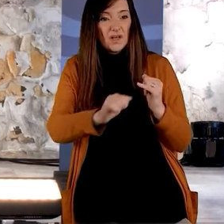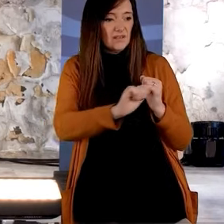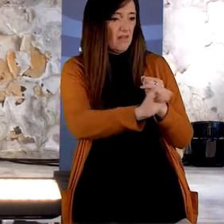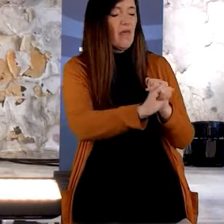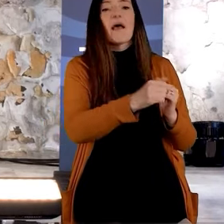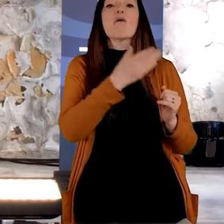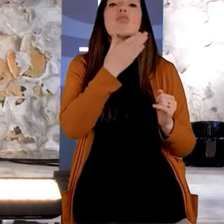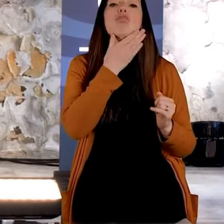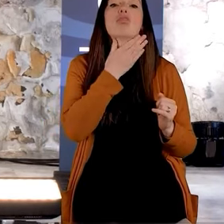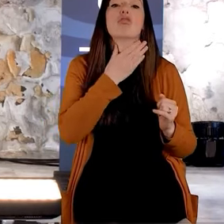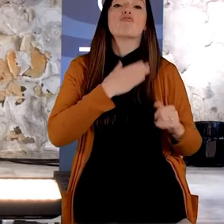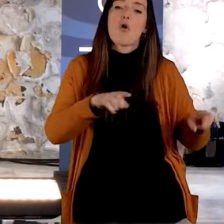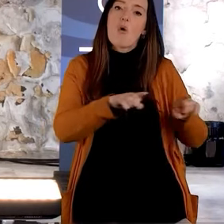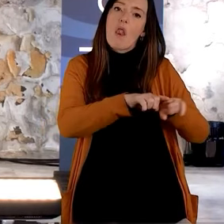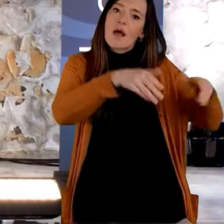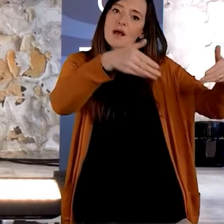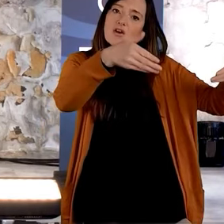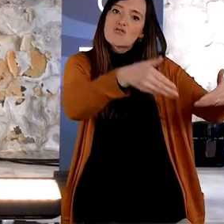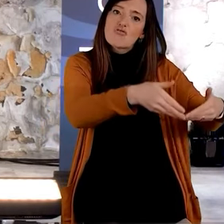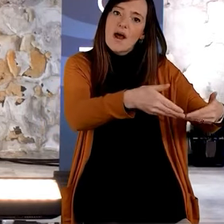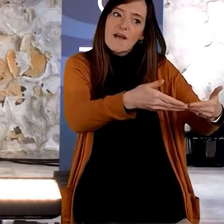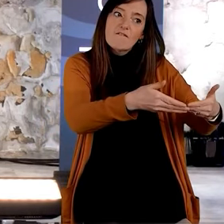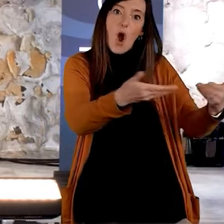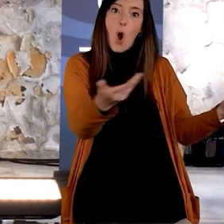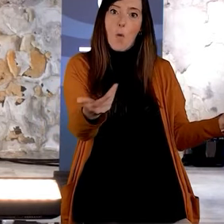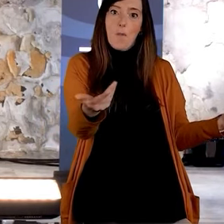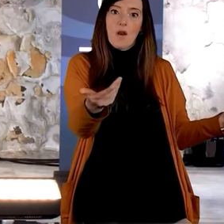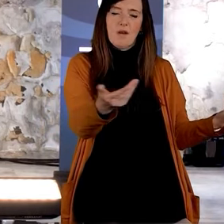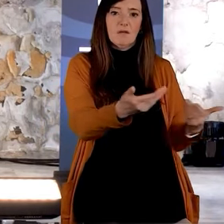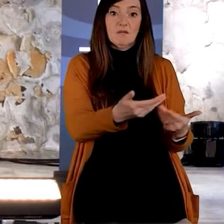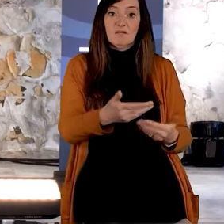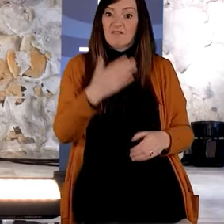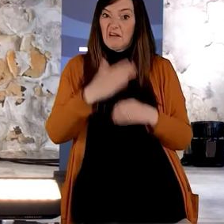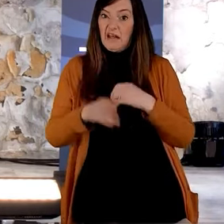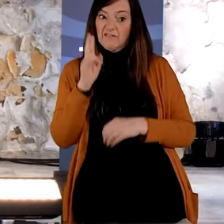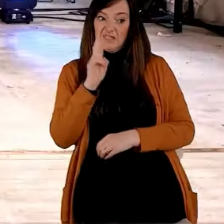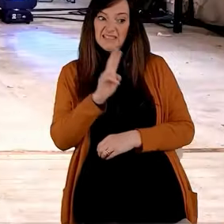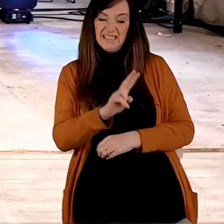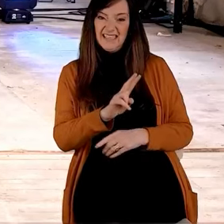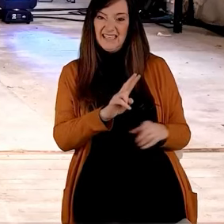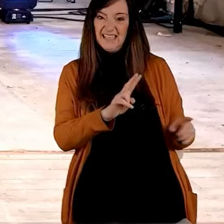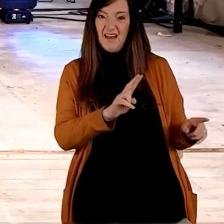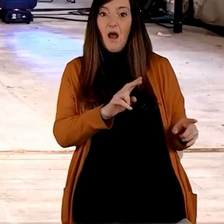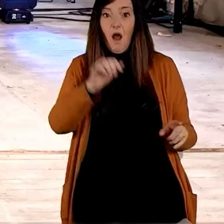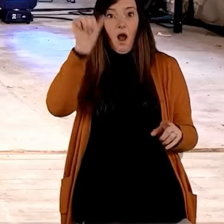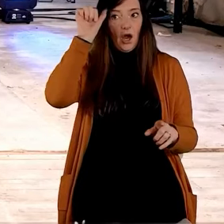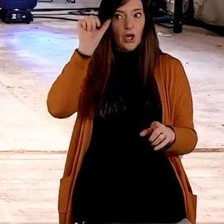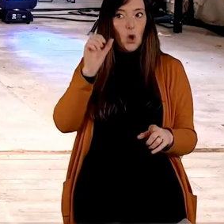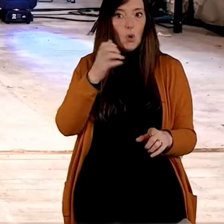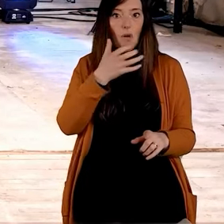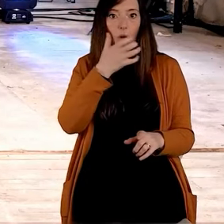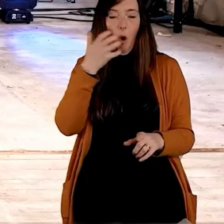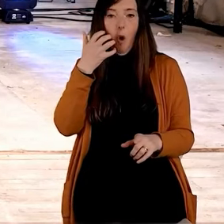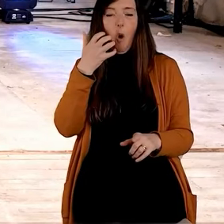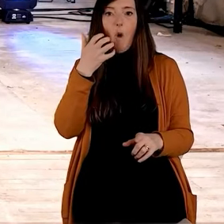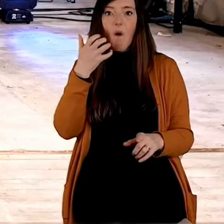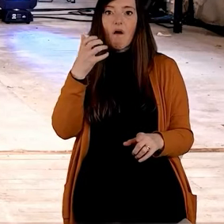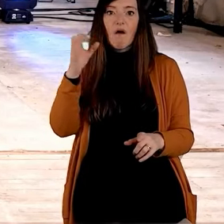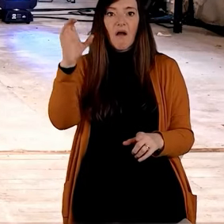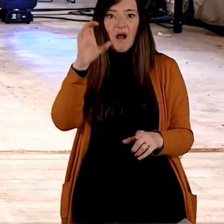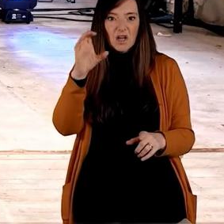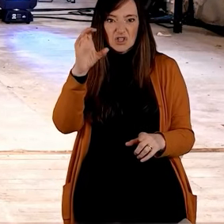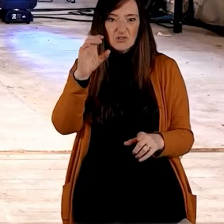The third line, their throat is an open grave. Oh, I've never seen an open grave. An open grave in a hot country is a terrible